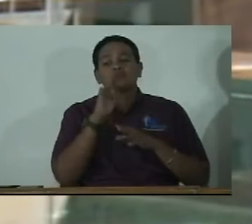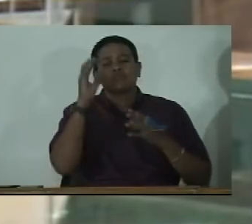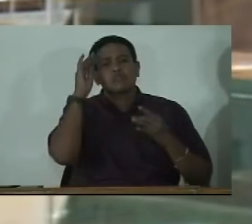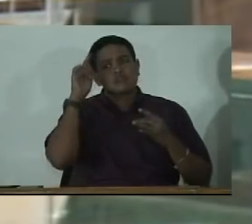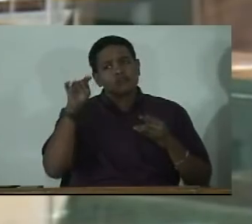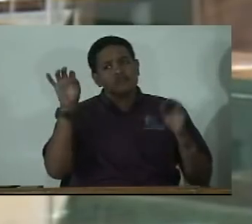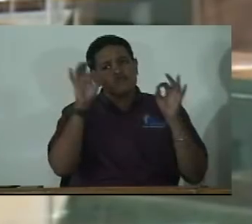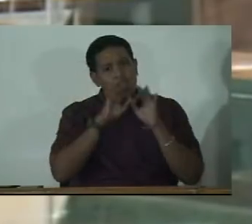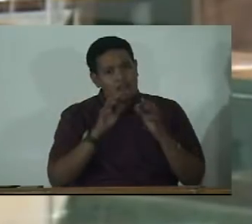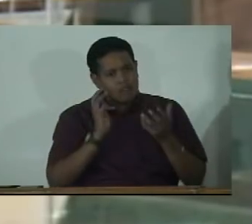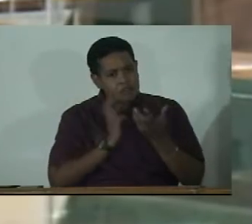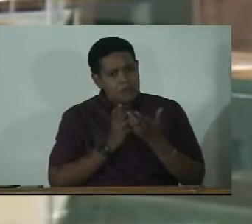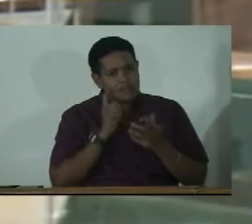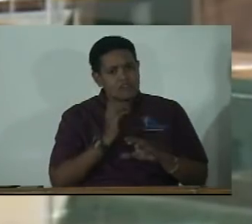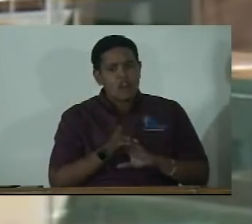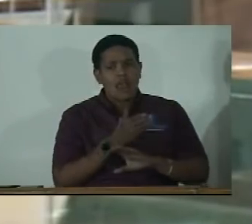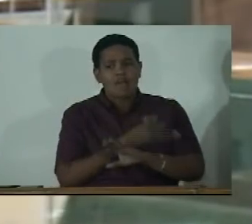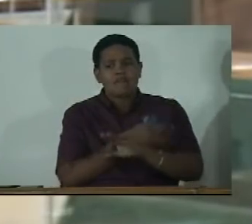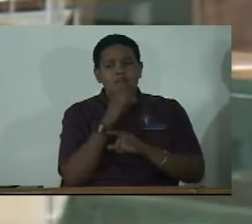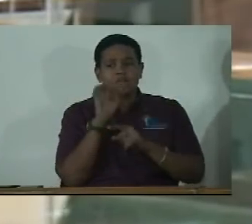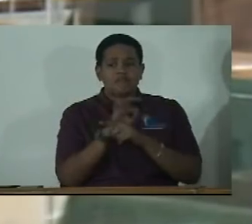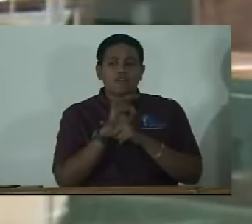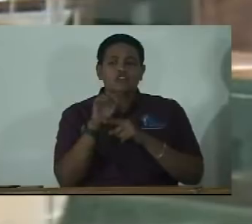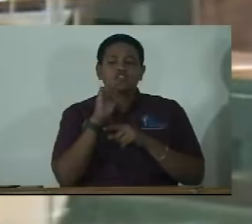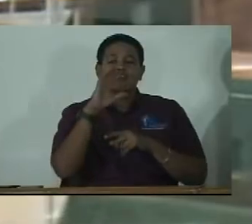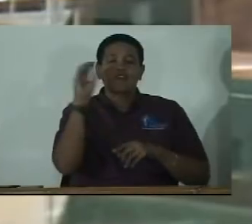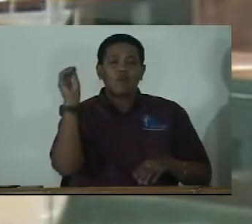relevant to the advancement of the functions of the corporation.